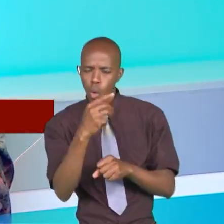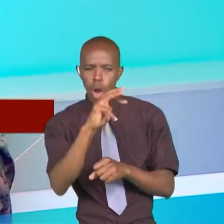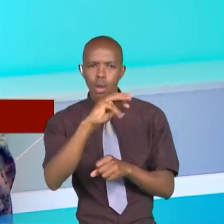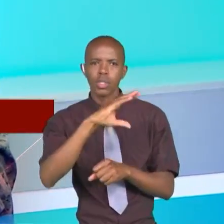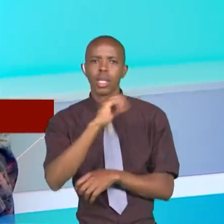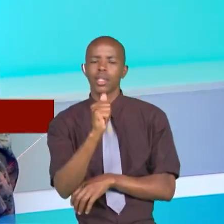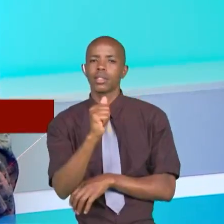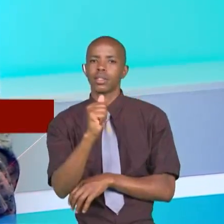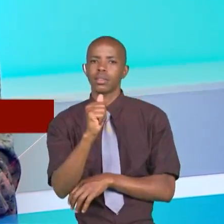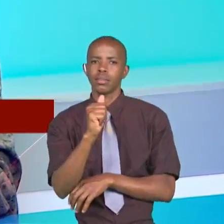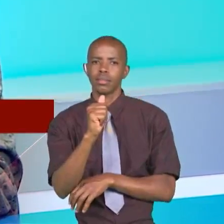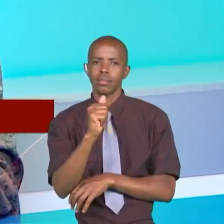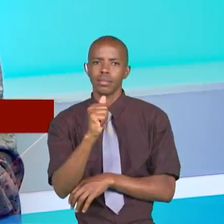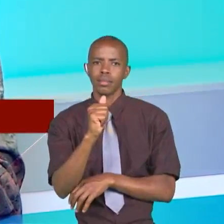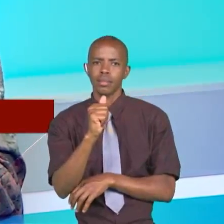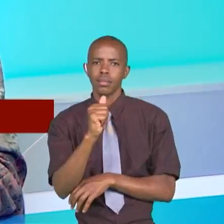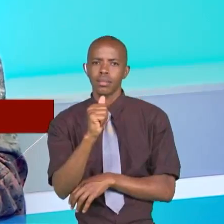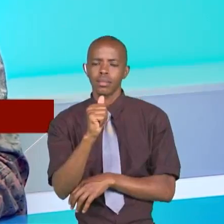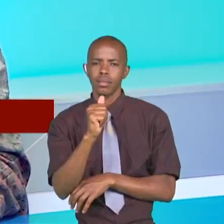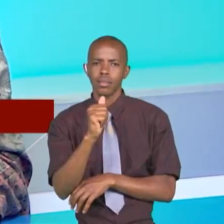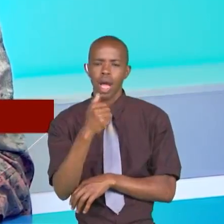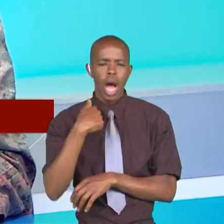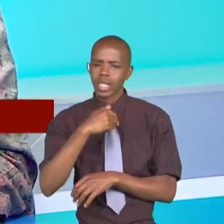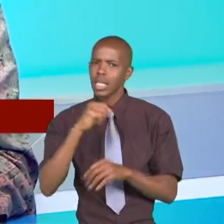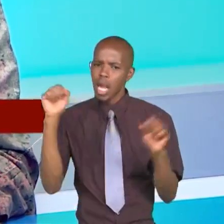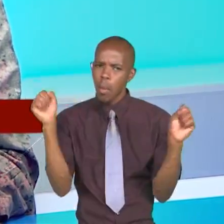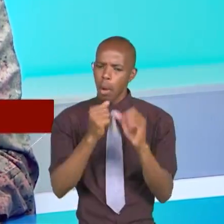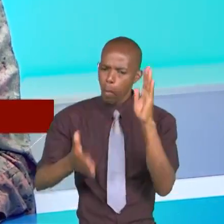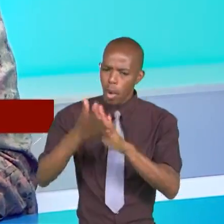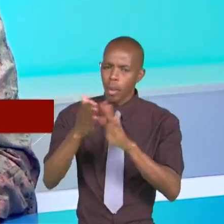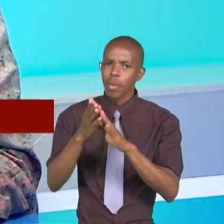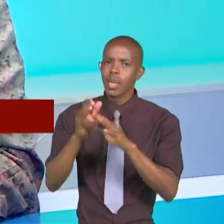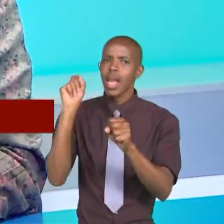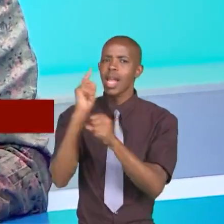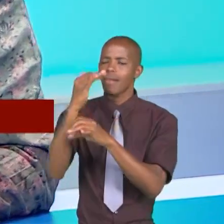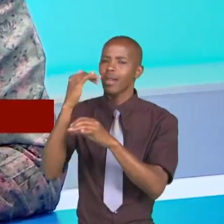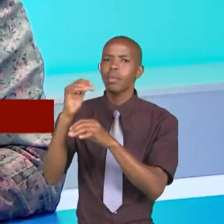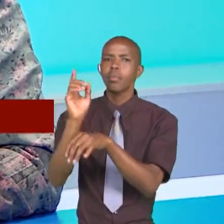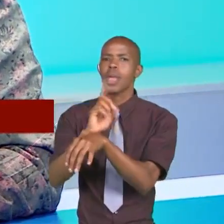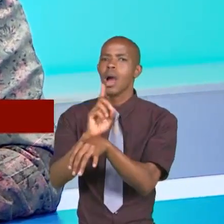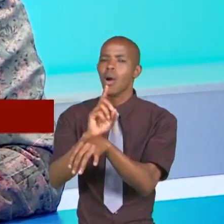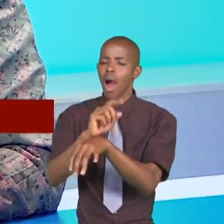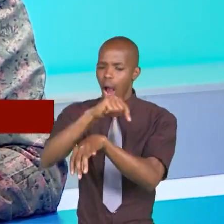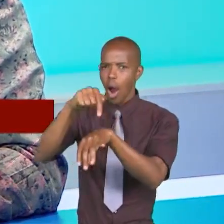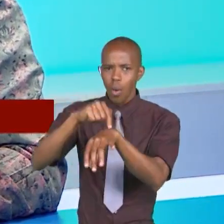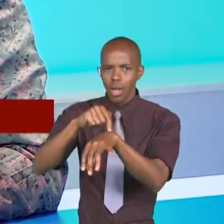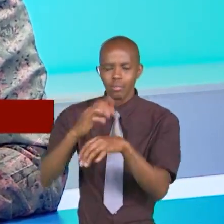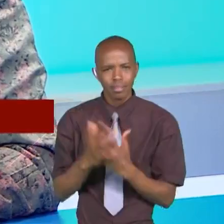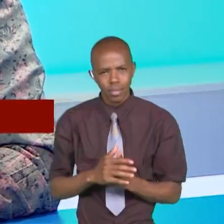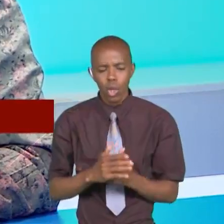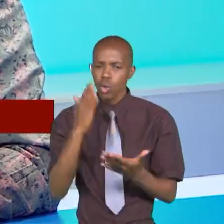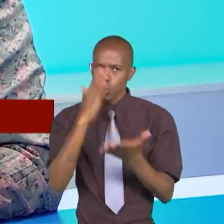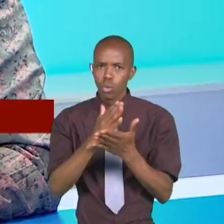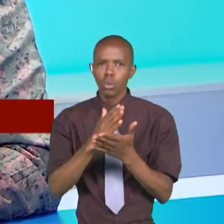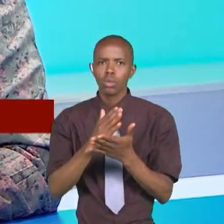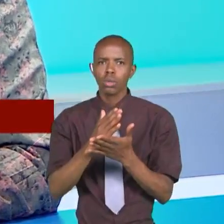they should not last the 11th hour. Yeah. Yes, when the cuts and the deals are gone so. Yes. Because surely they are the